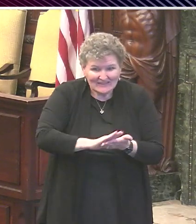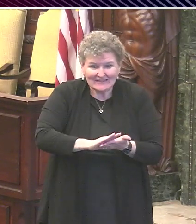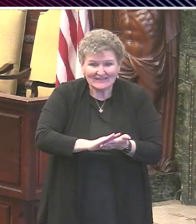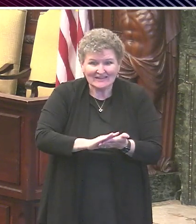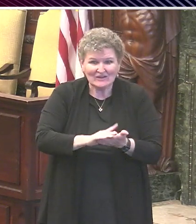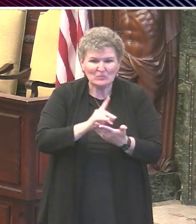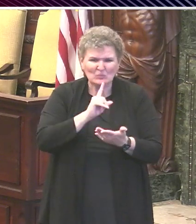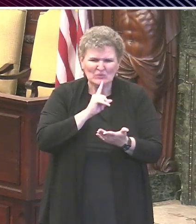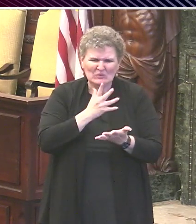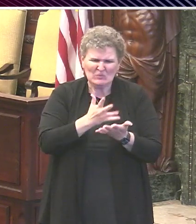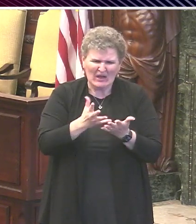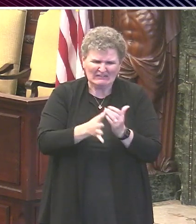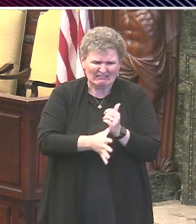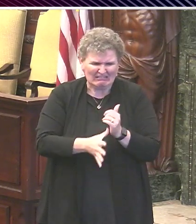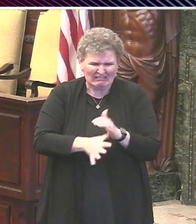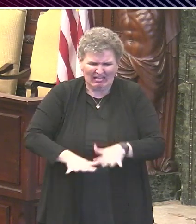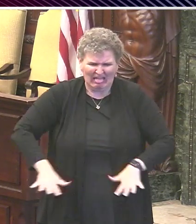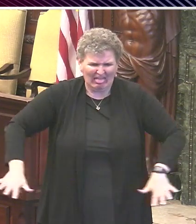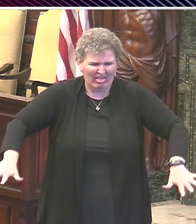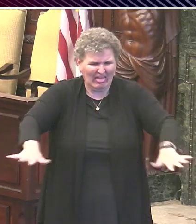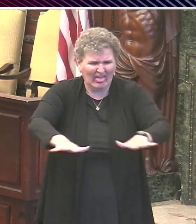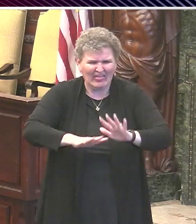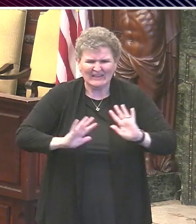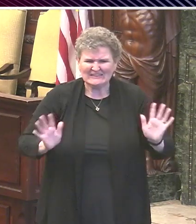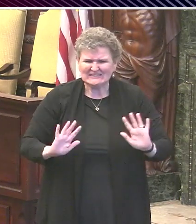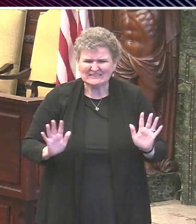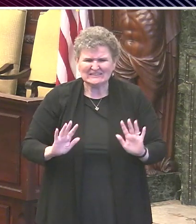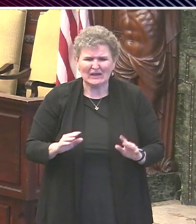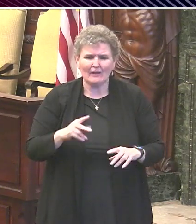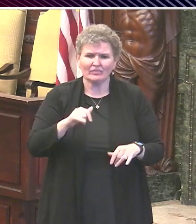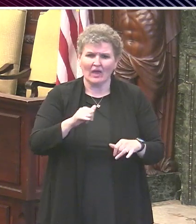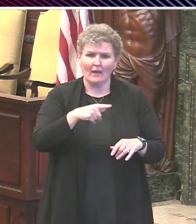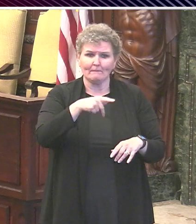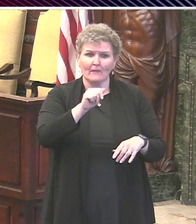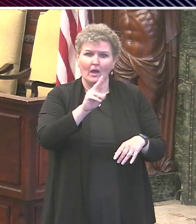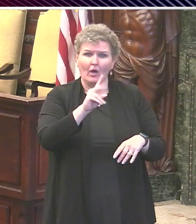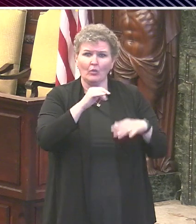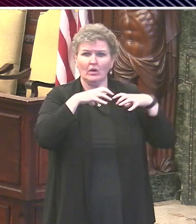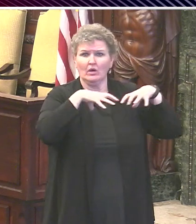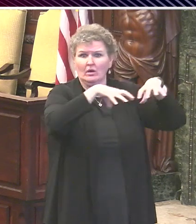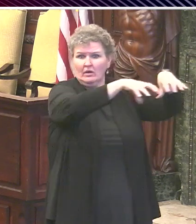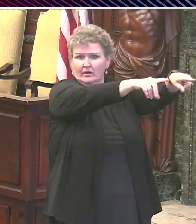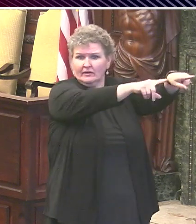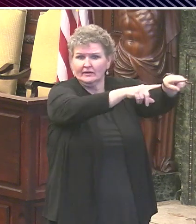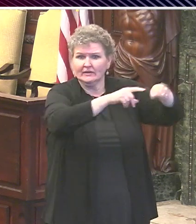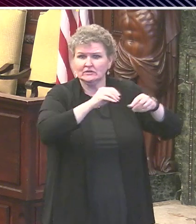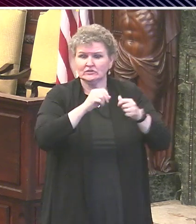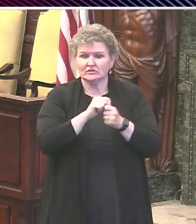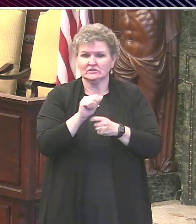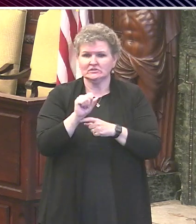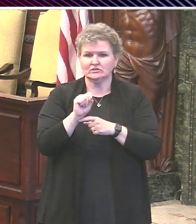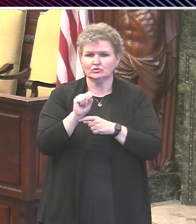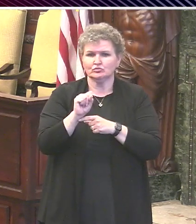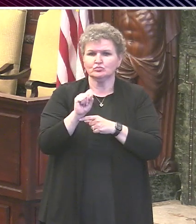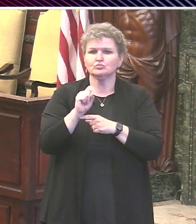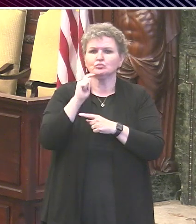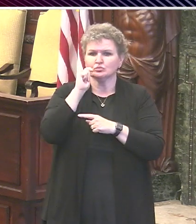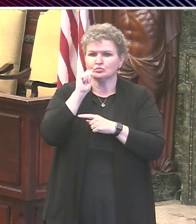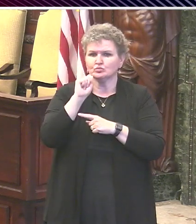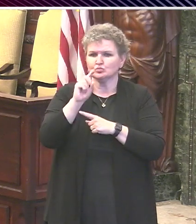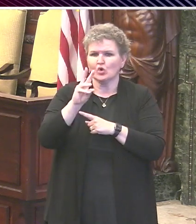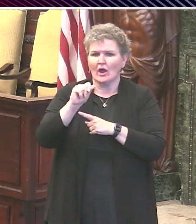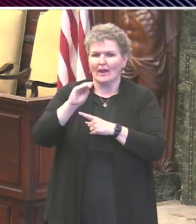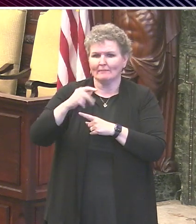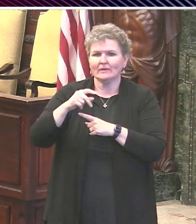there, and not only the parkway, but up in Strawberry Mansion, we have a concern about there also. And there's an